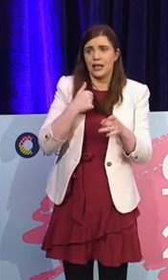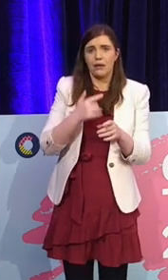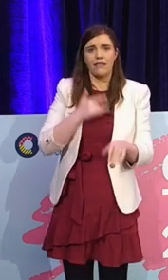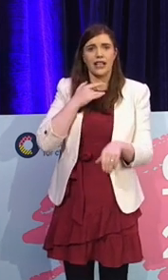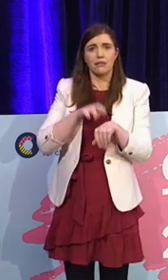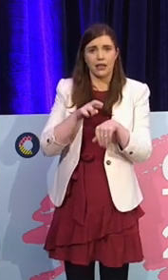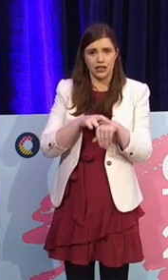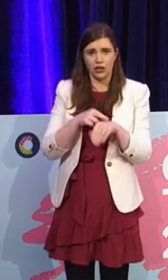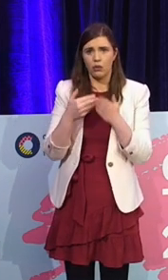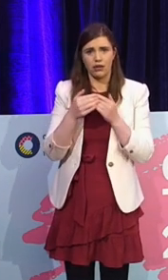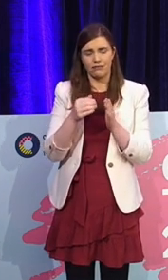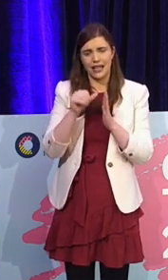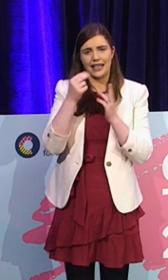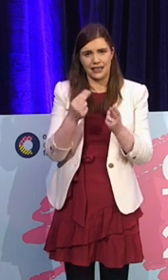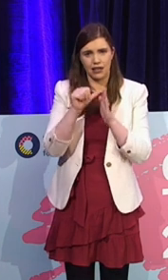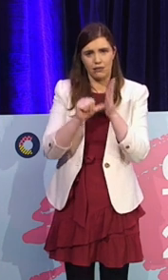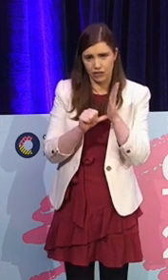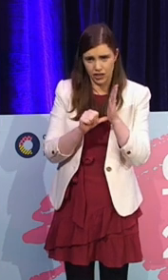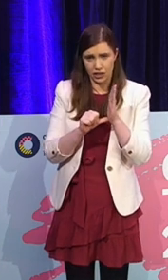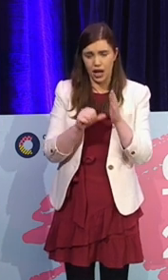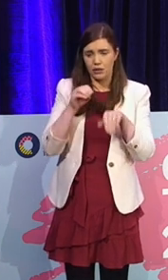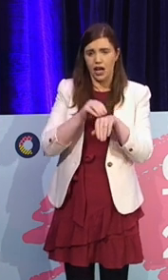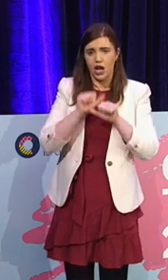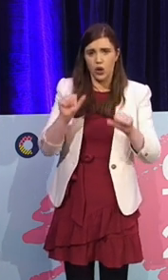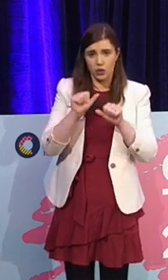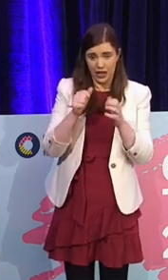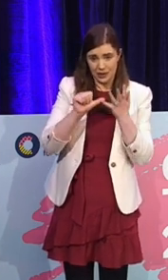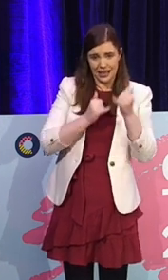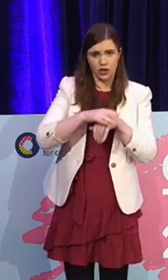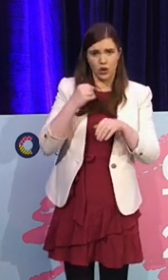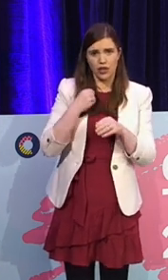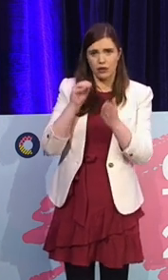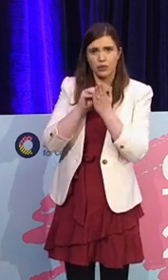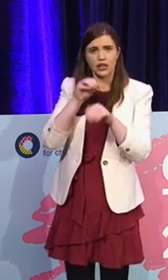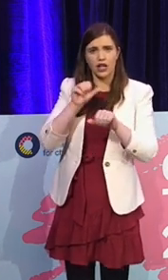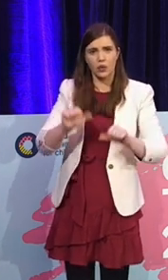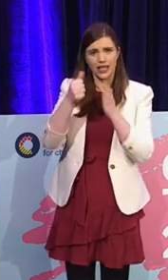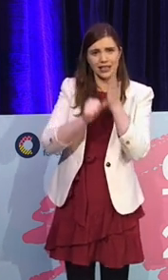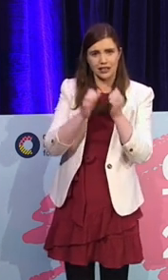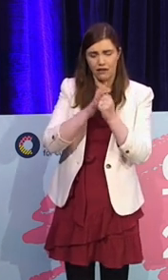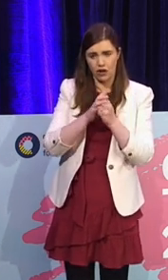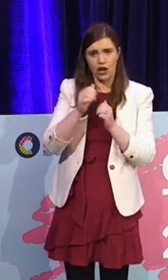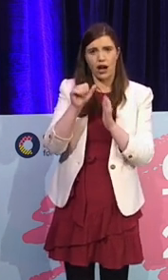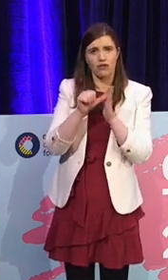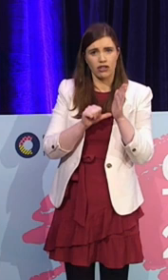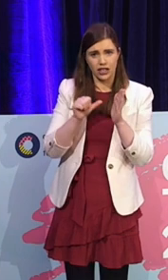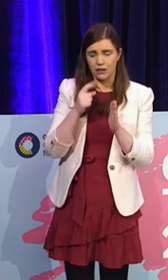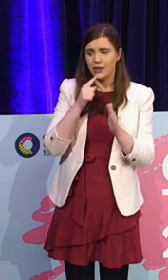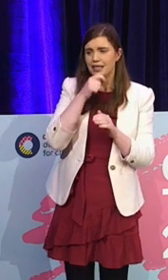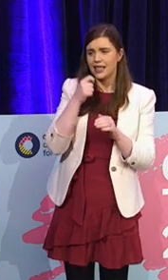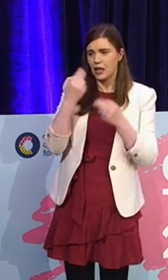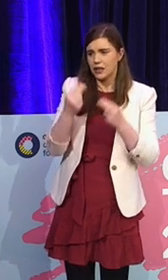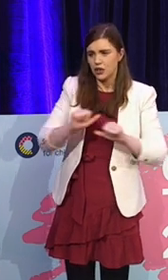feel better was surgery. I was placed on a waiting list for surgery when I was just 6 years old. We were told I would have to wait 6 months